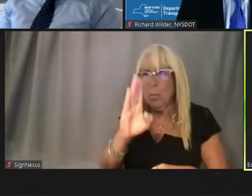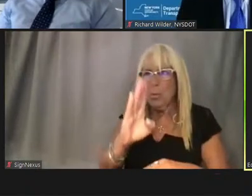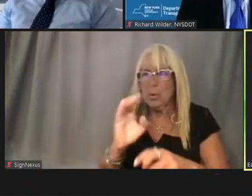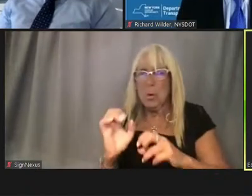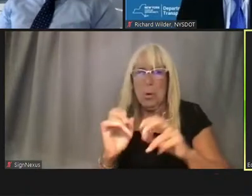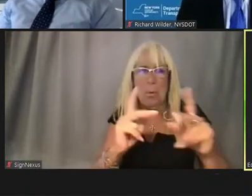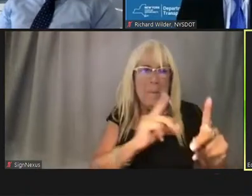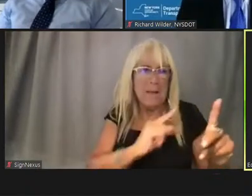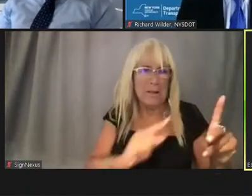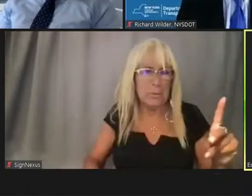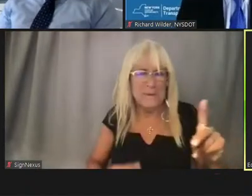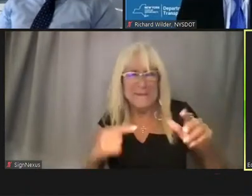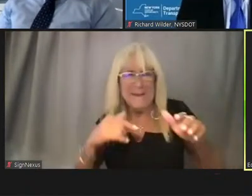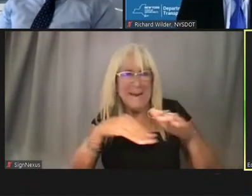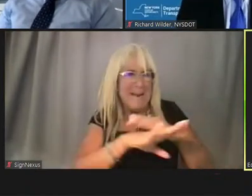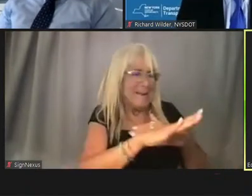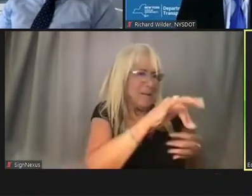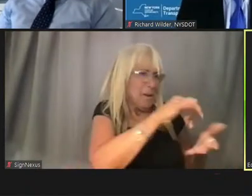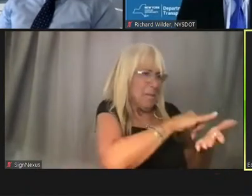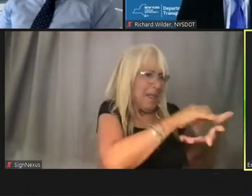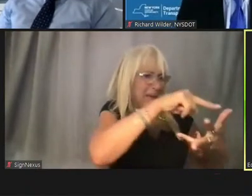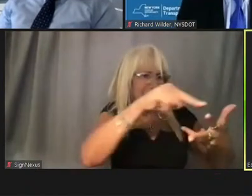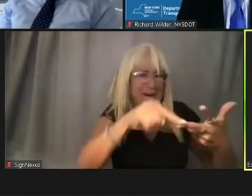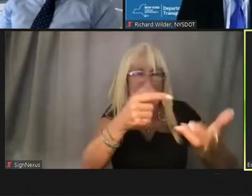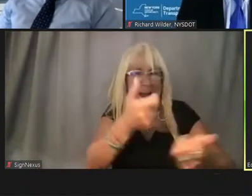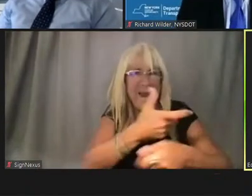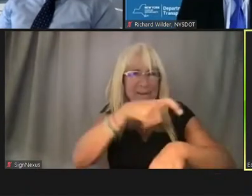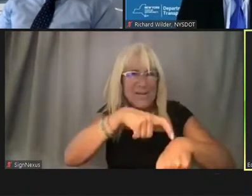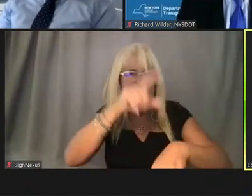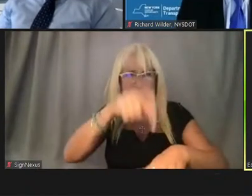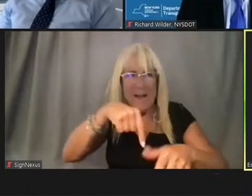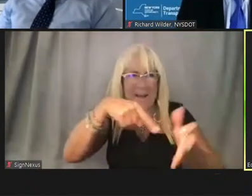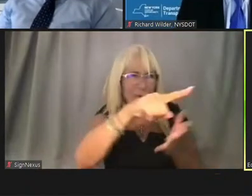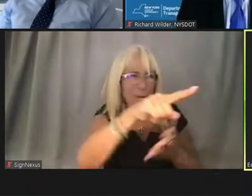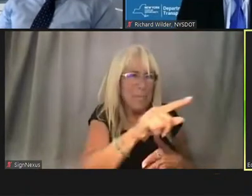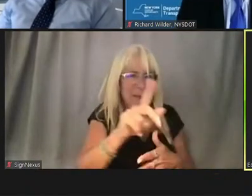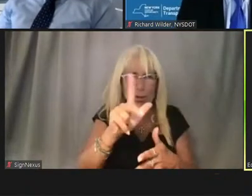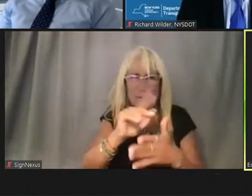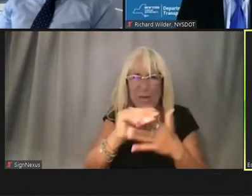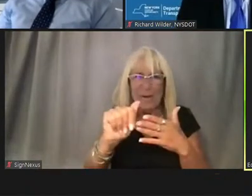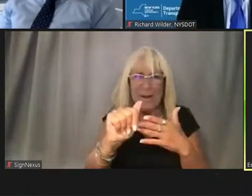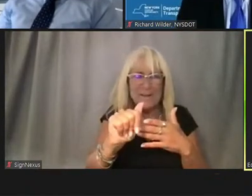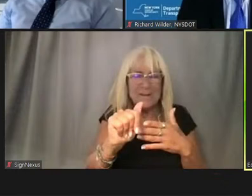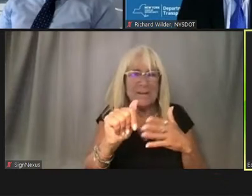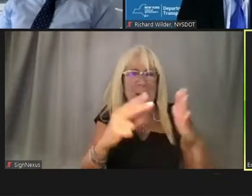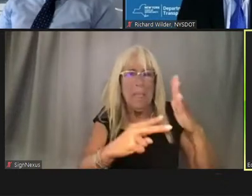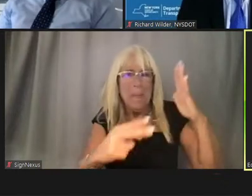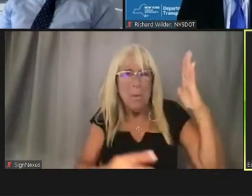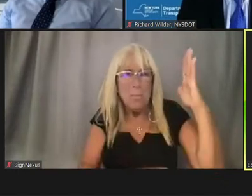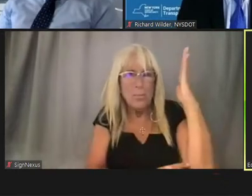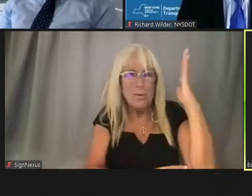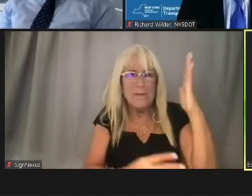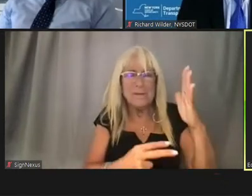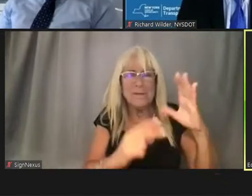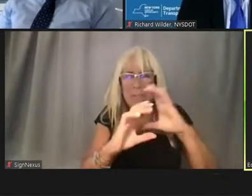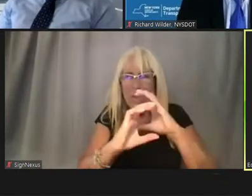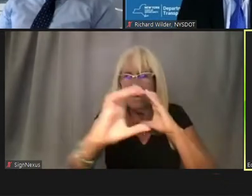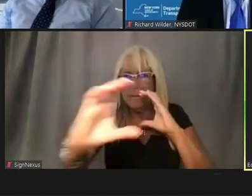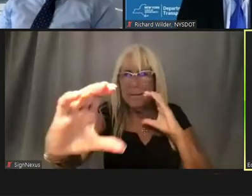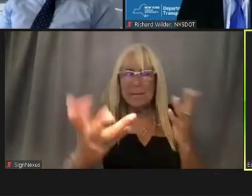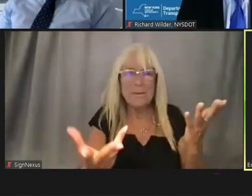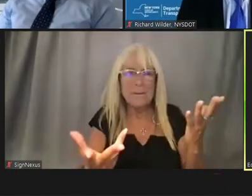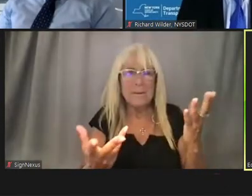queens and then into Manhattan every time I do that I get a thing I do that on the verge there's no tolls on the tunnels